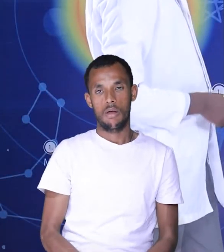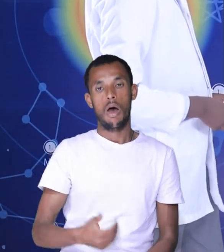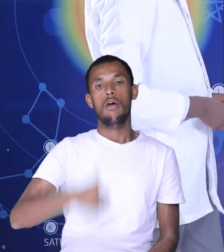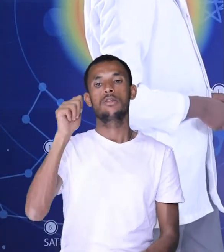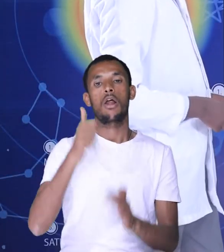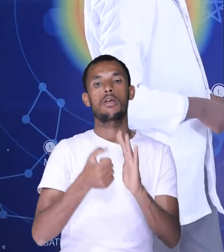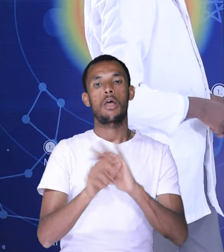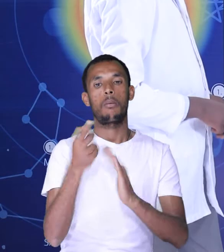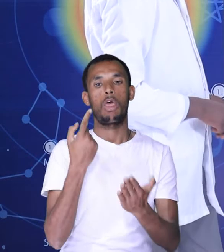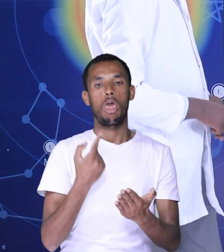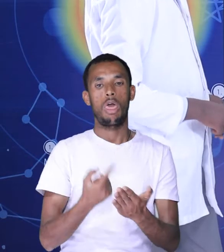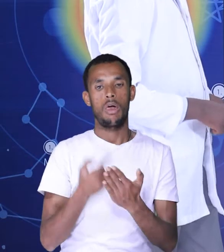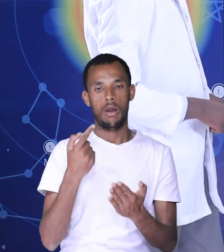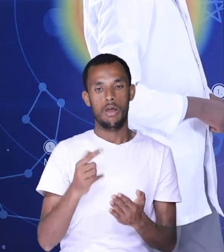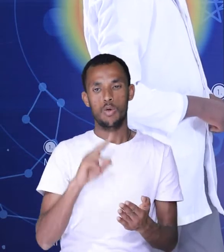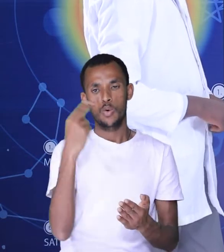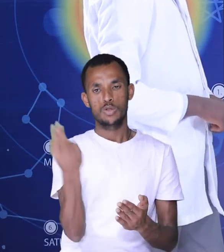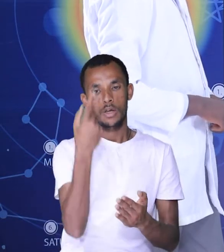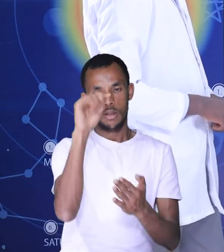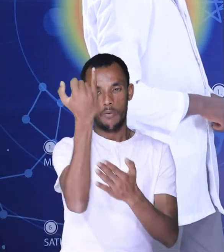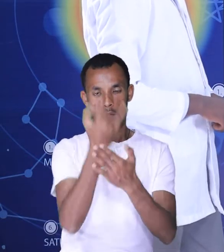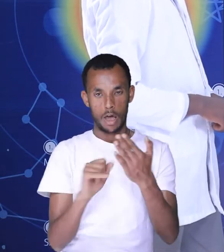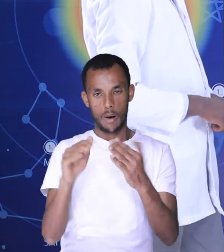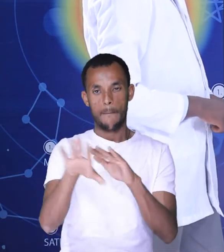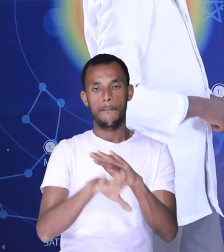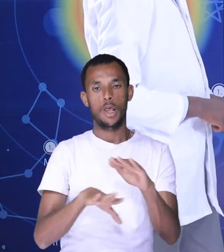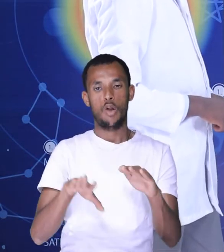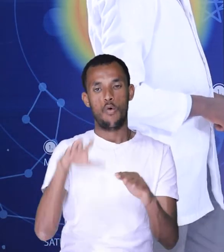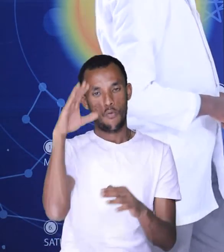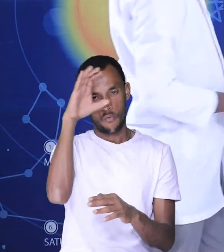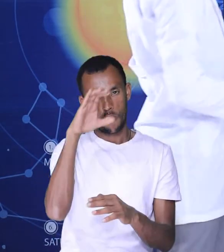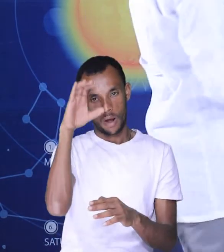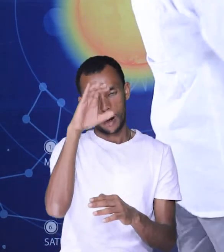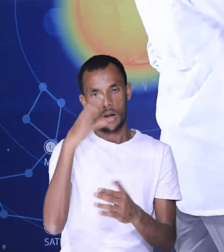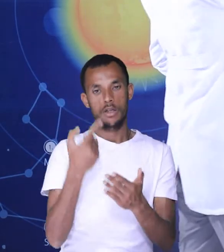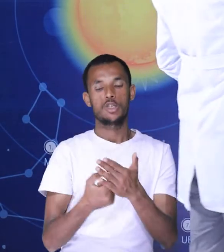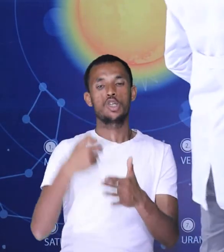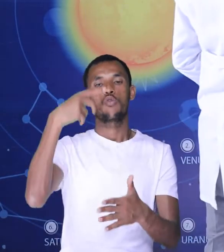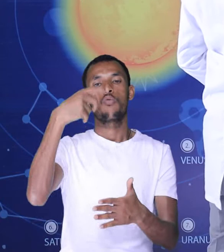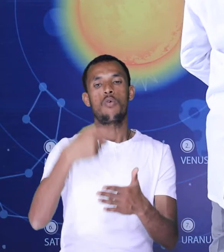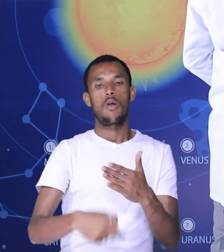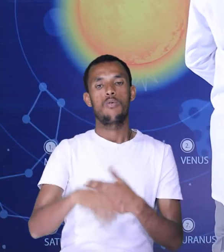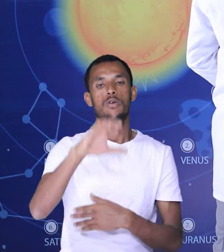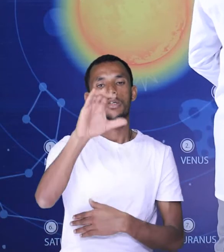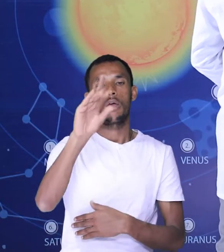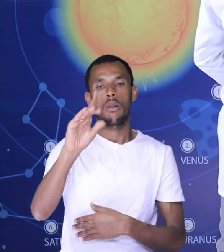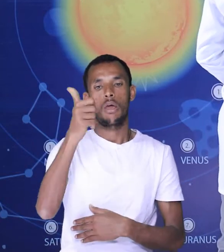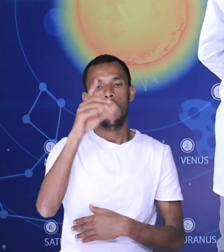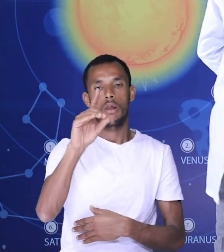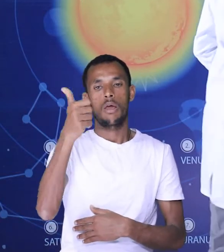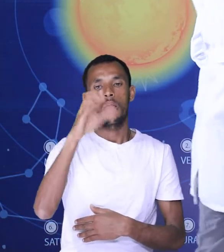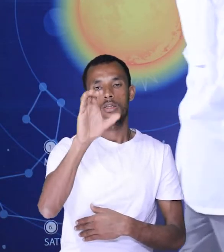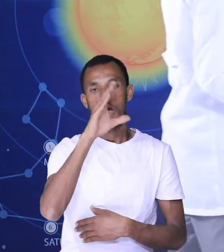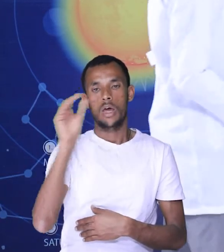Another example here, using the figure below, find these values CD, AD, AC,